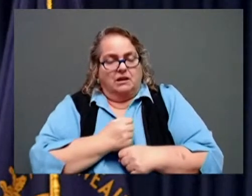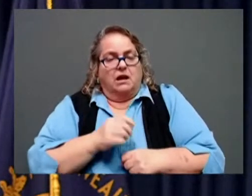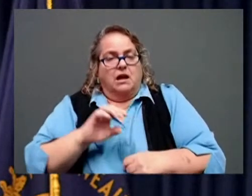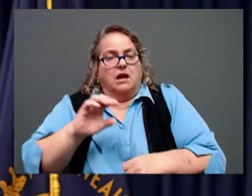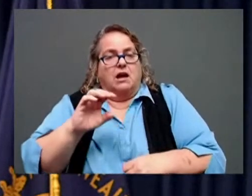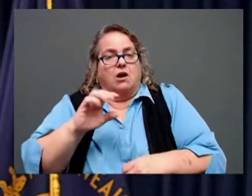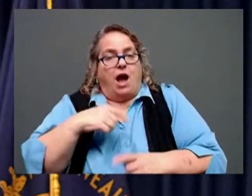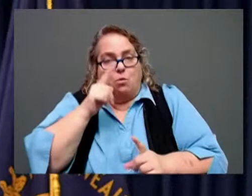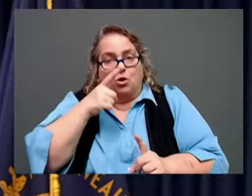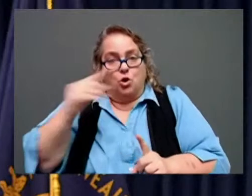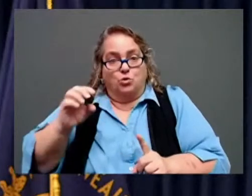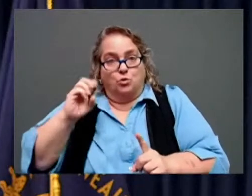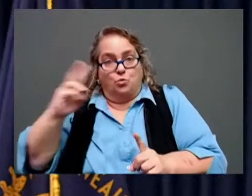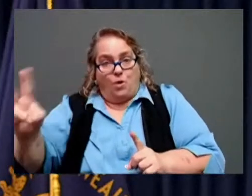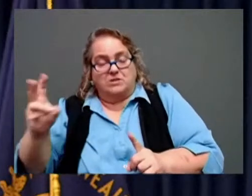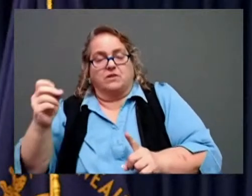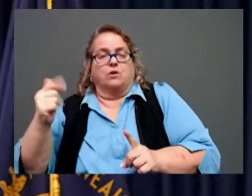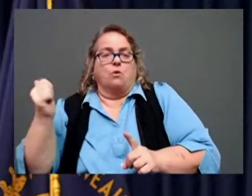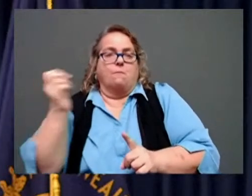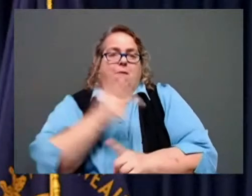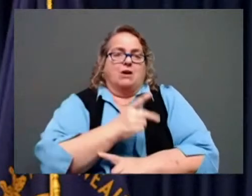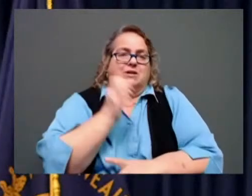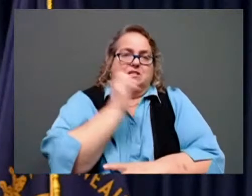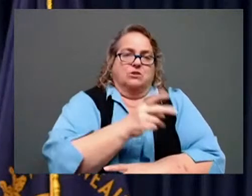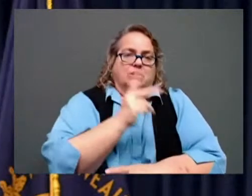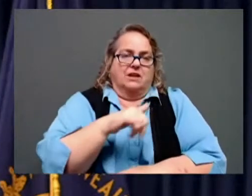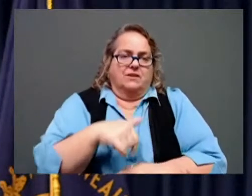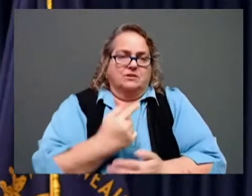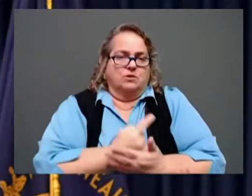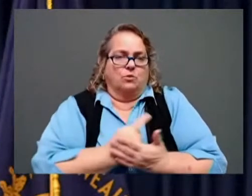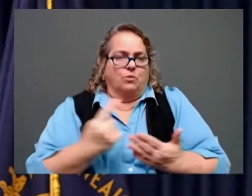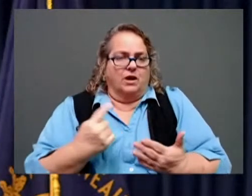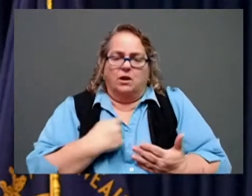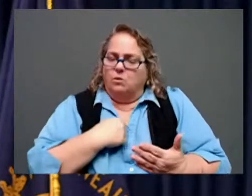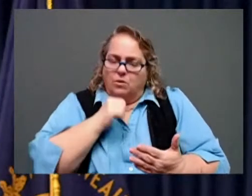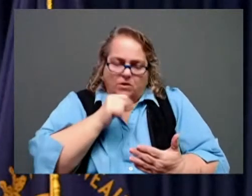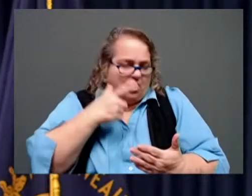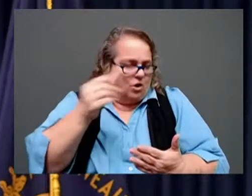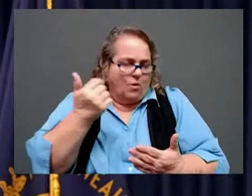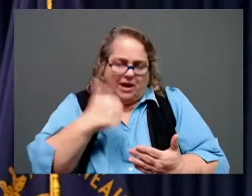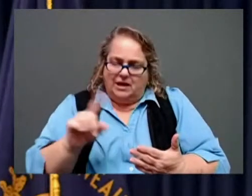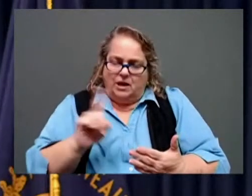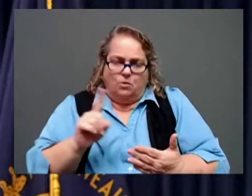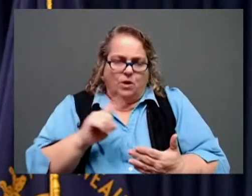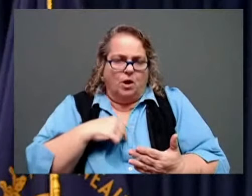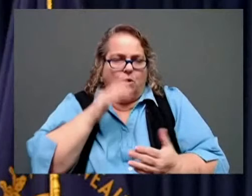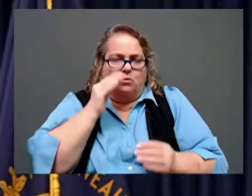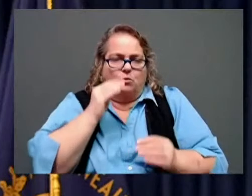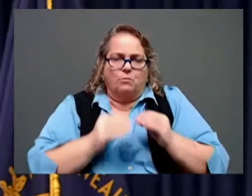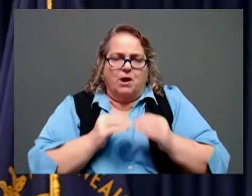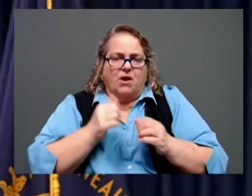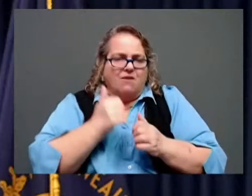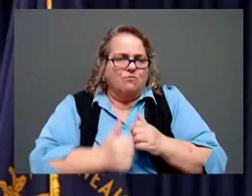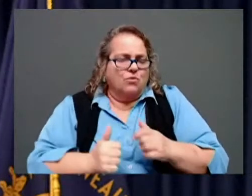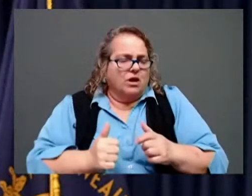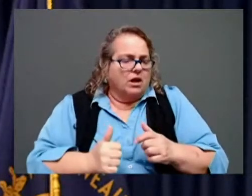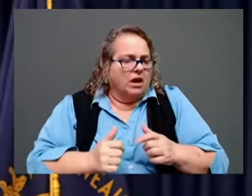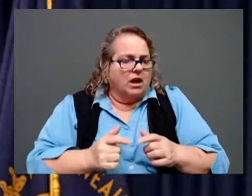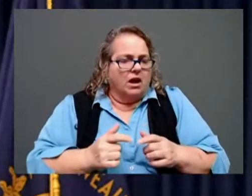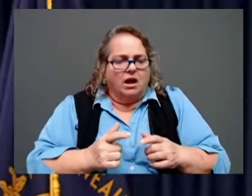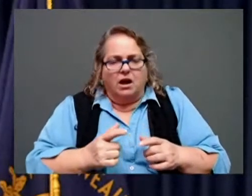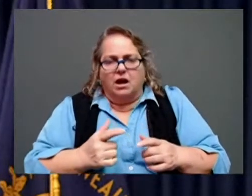Eastern Kentucky this week. We aren't going anywhere. We're going to repair every life, every structure, every